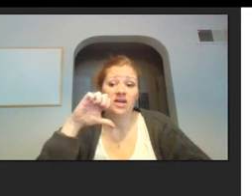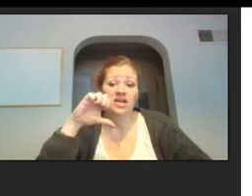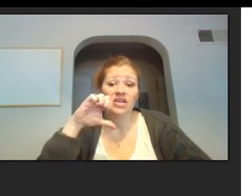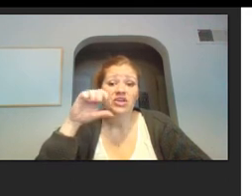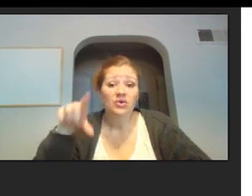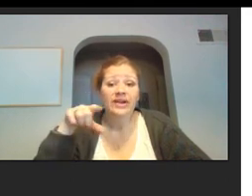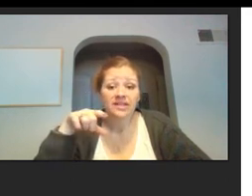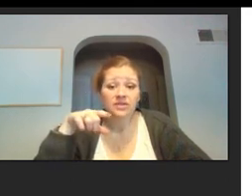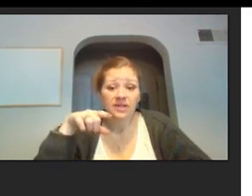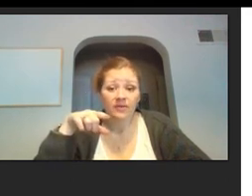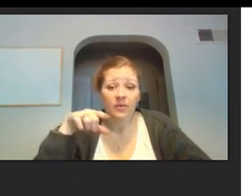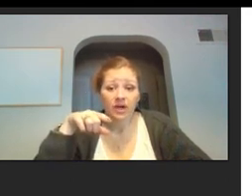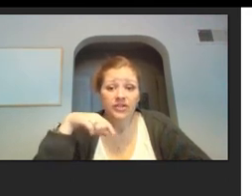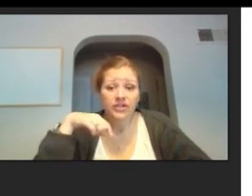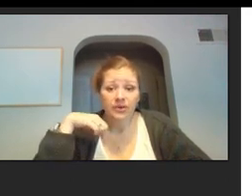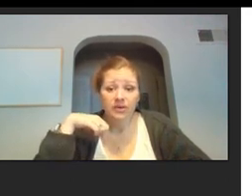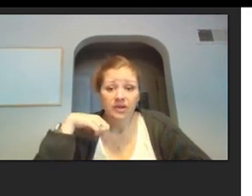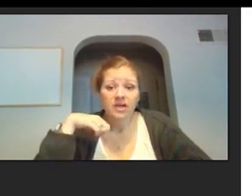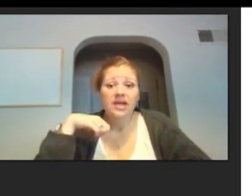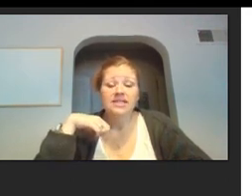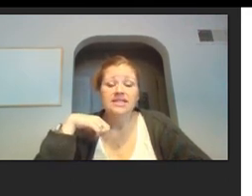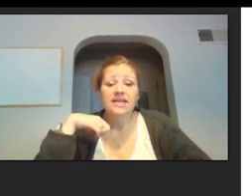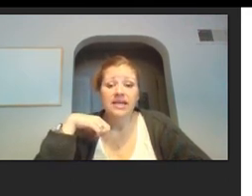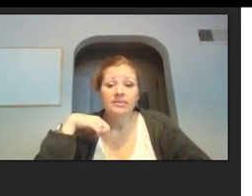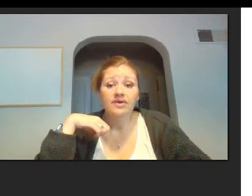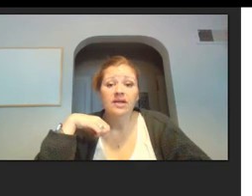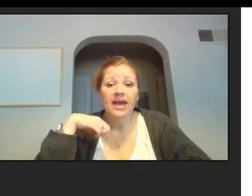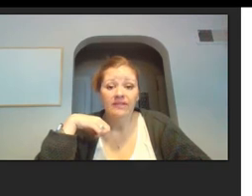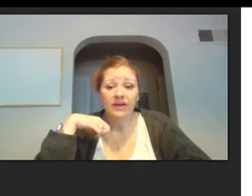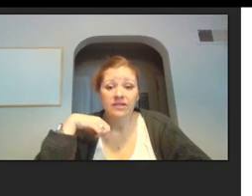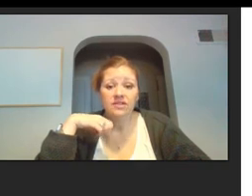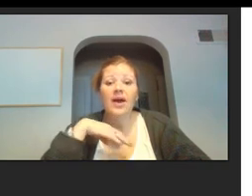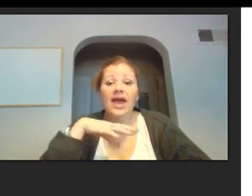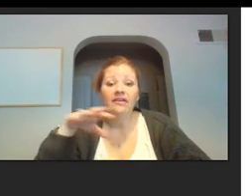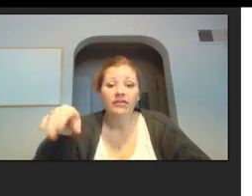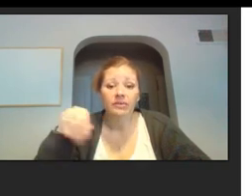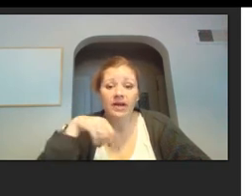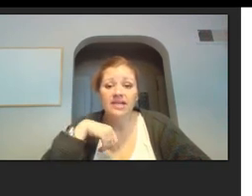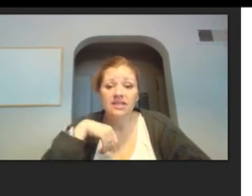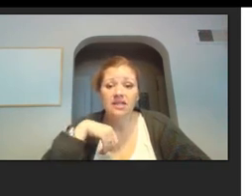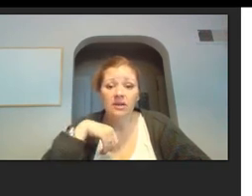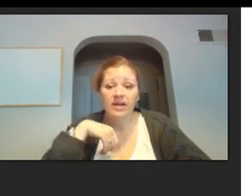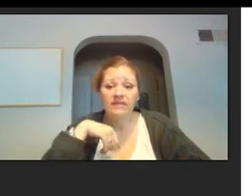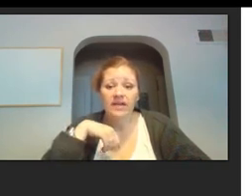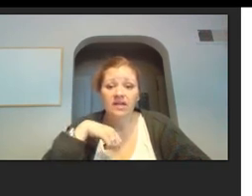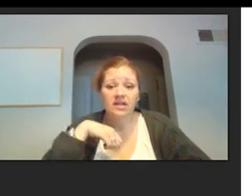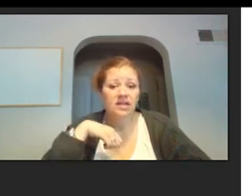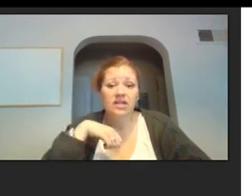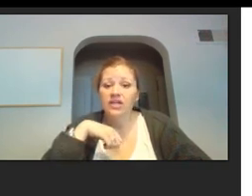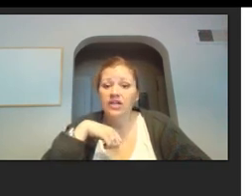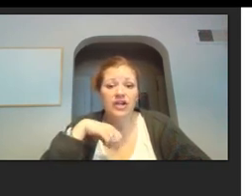No, you need to do some of the work too. It's a team effort, so everybody does a little bit of